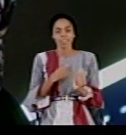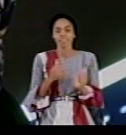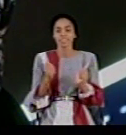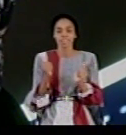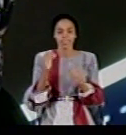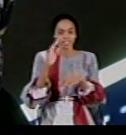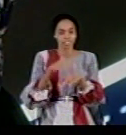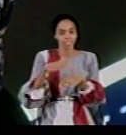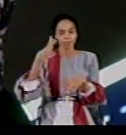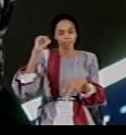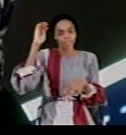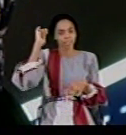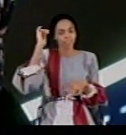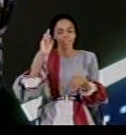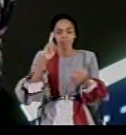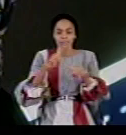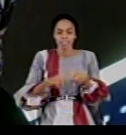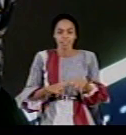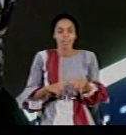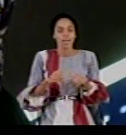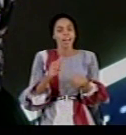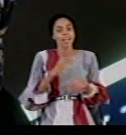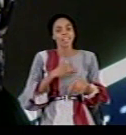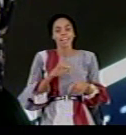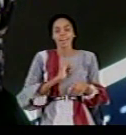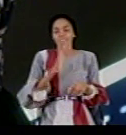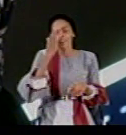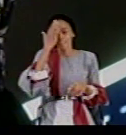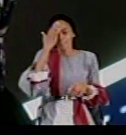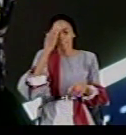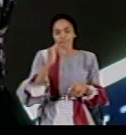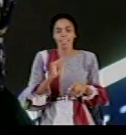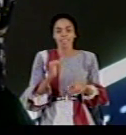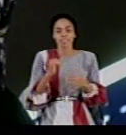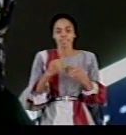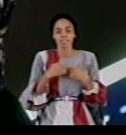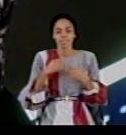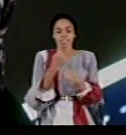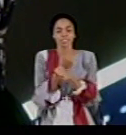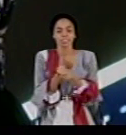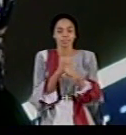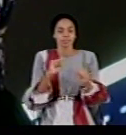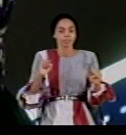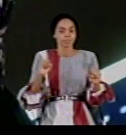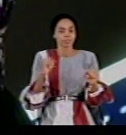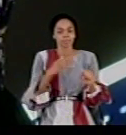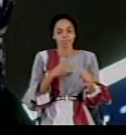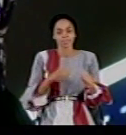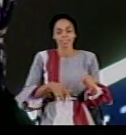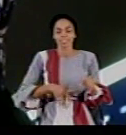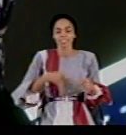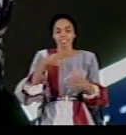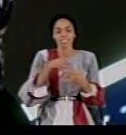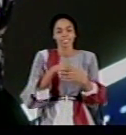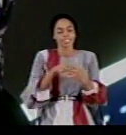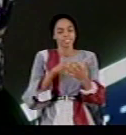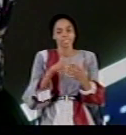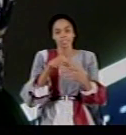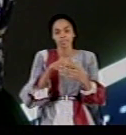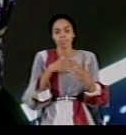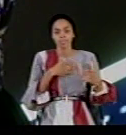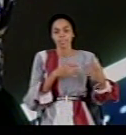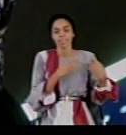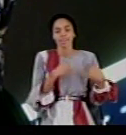on him I can depend. And I've gone of God's salvation, and I feel it in my